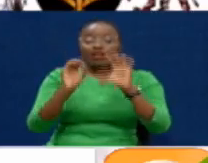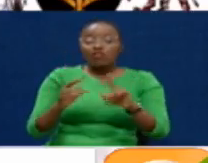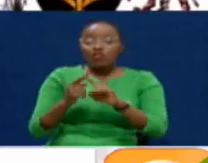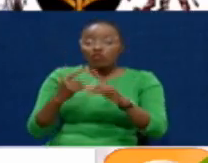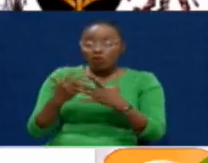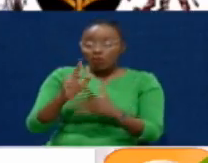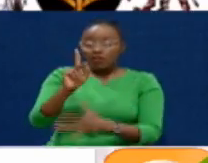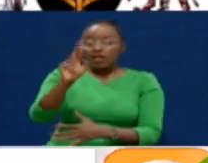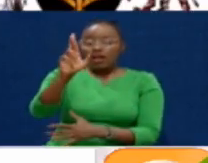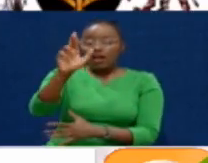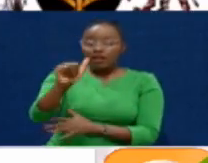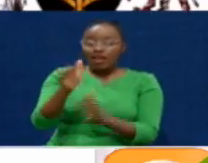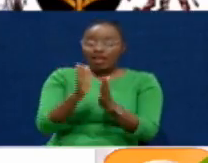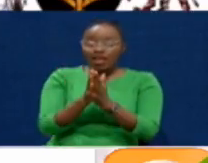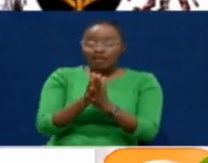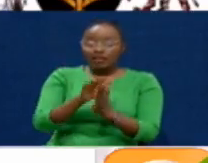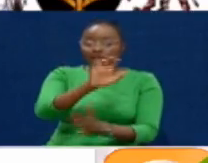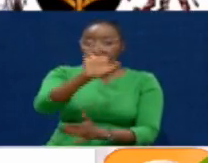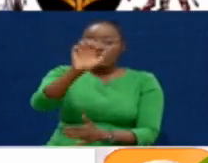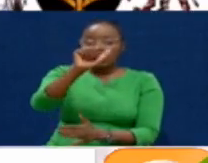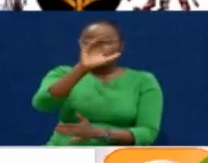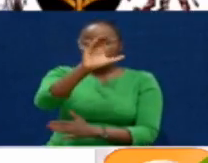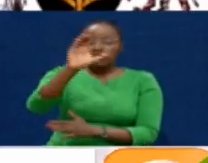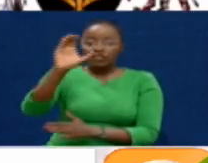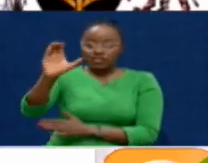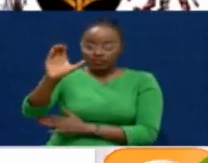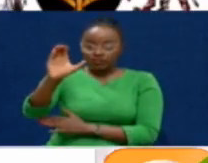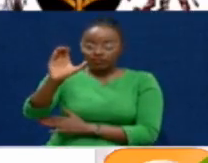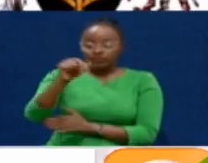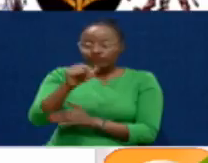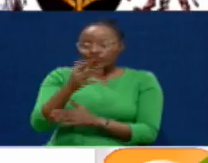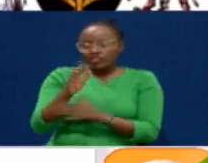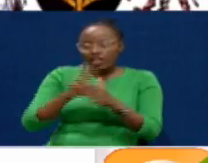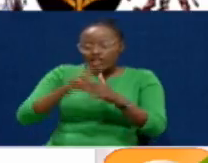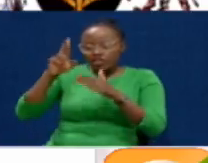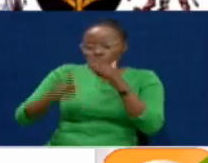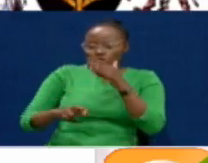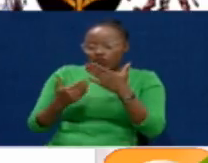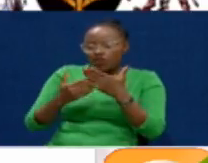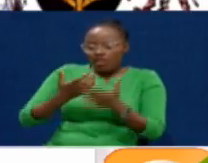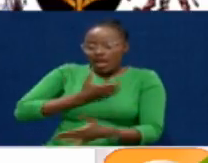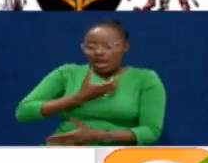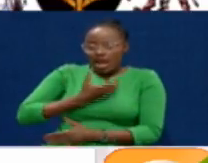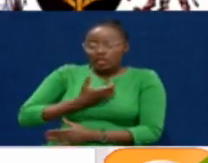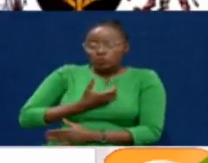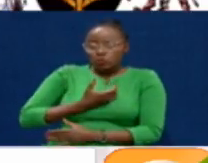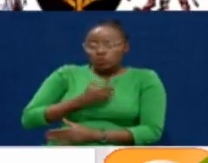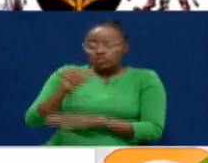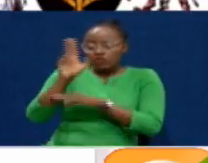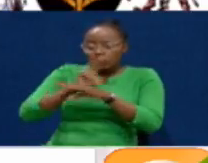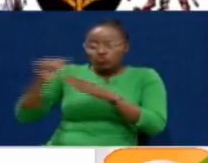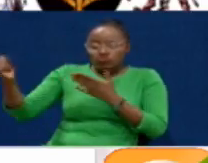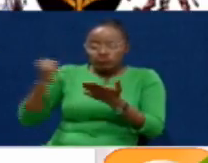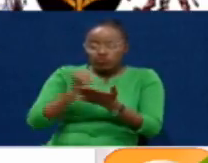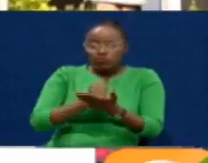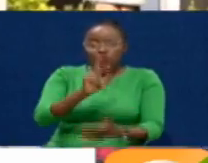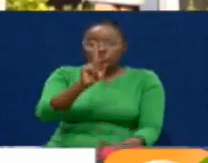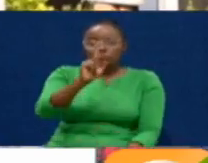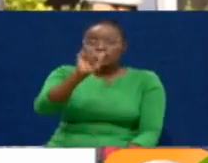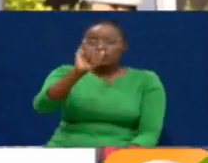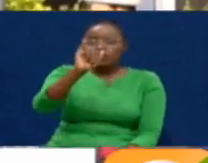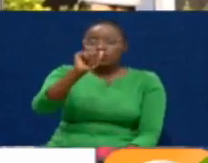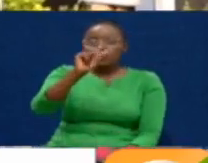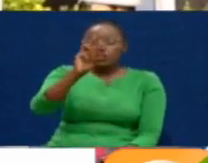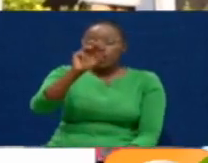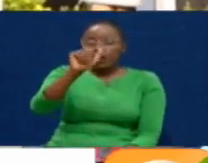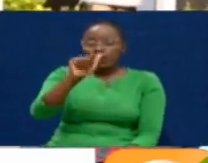Kenya Revenue Authority and the Ethics and Anti-Corruption Commission, results that the disbanded University Council used to appoint Kiama. So let's